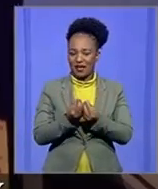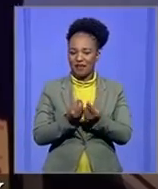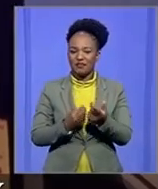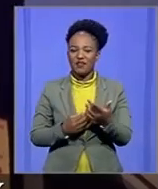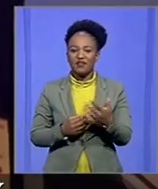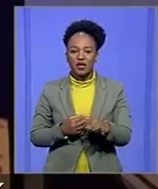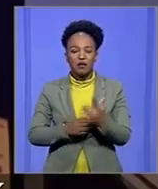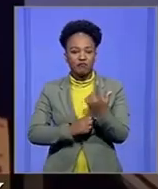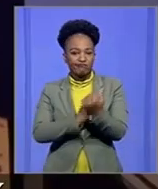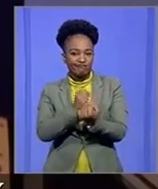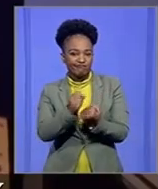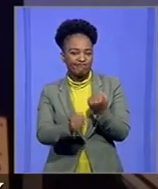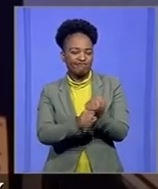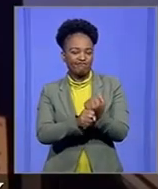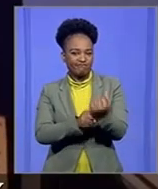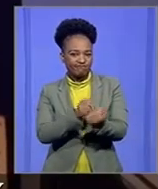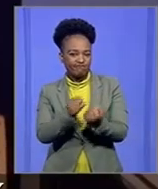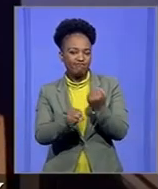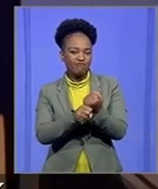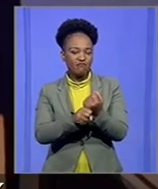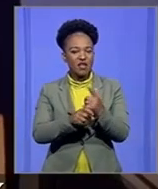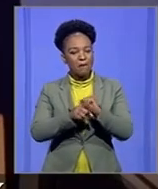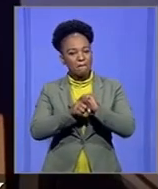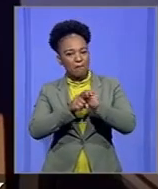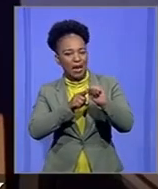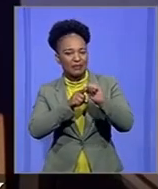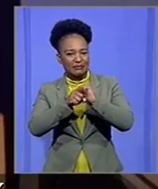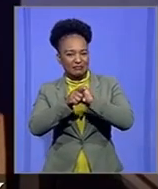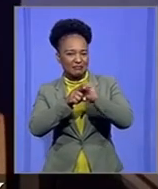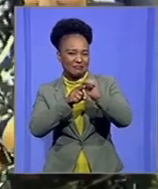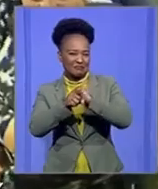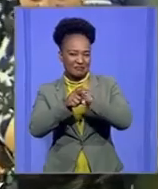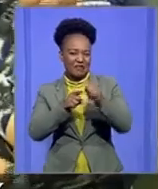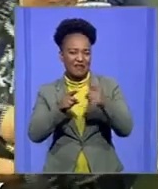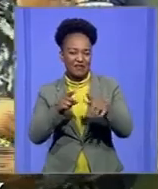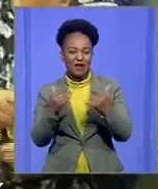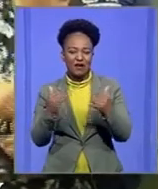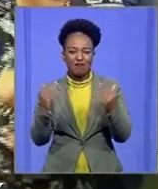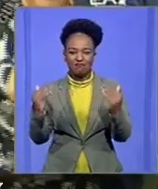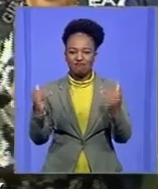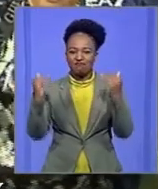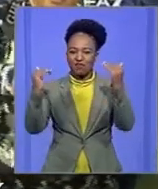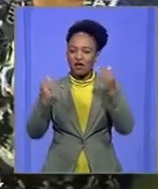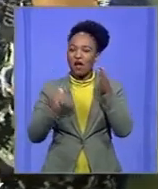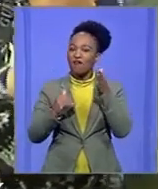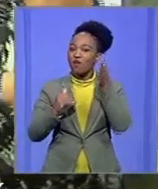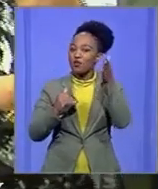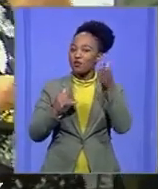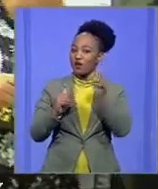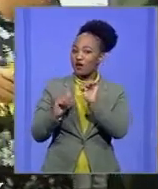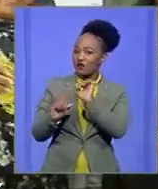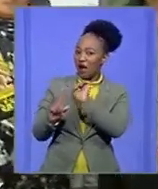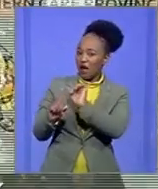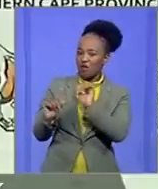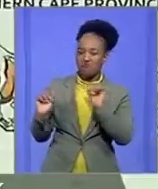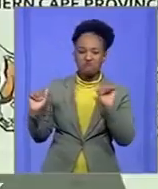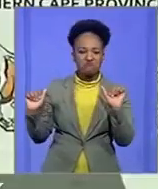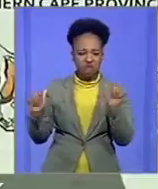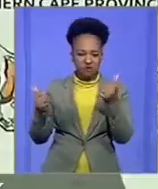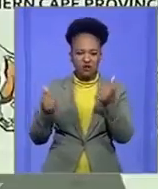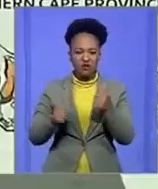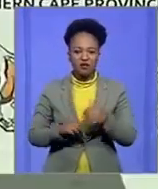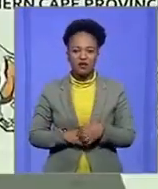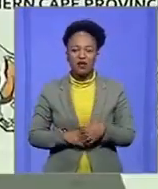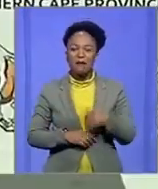nkile dilemo a ntse a ikwetlisa ho fihlella boemong bo phahameng mme o na le bokamoso bo tjhabileng. Well, as a coach, I'm